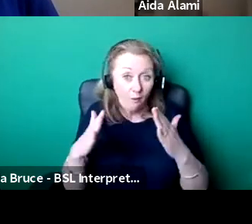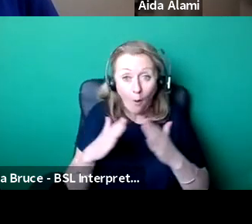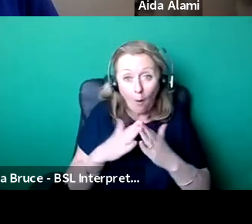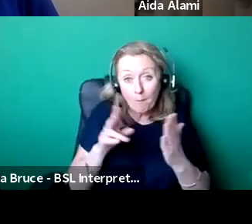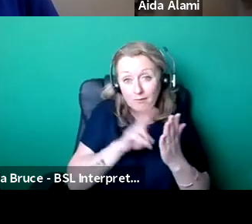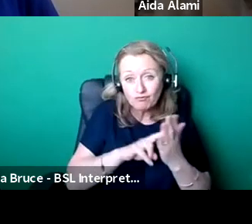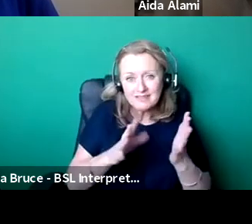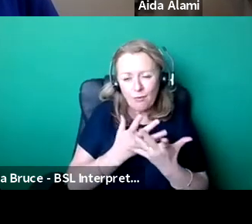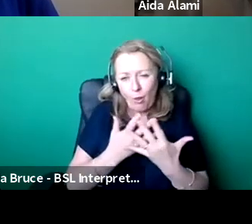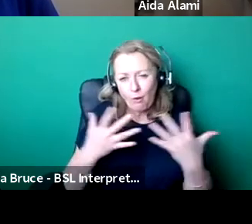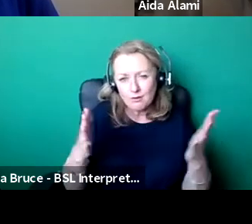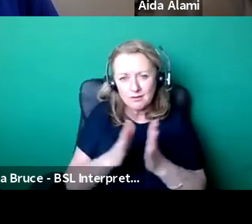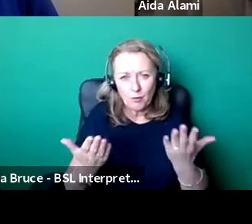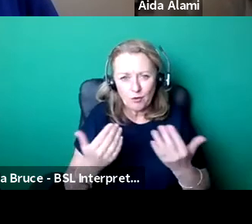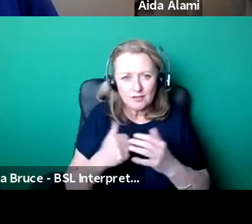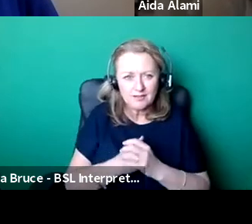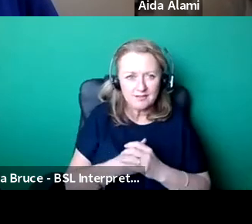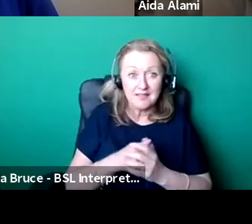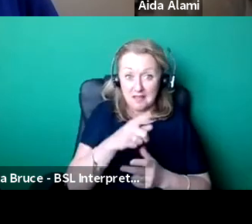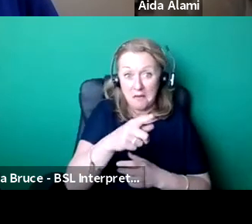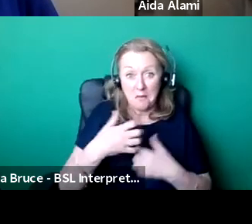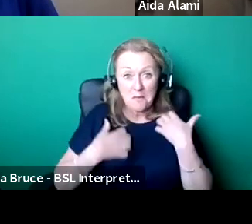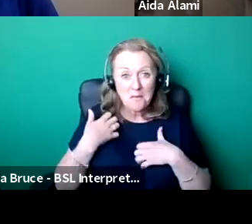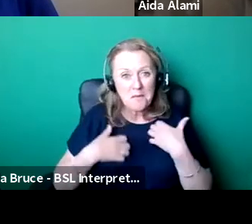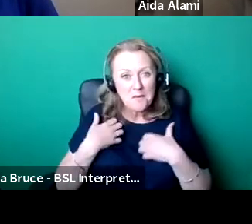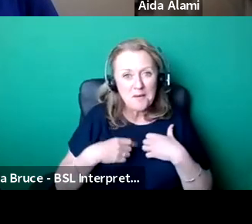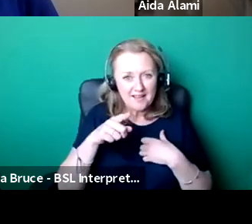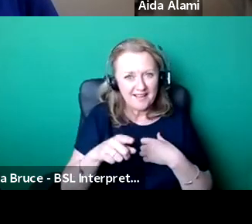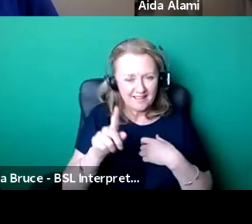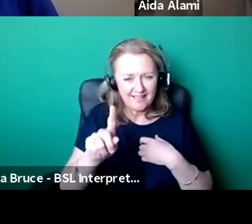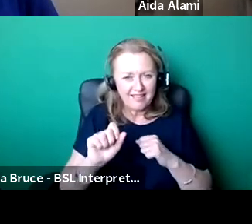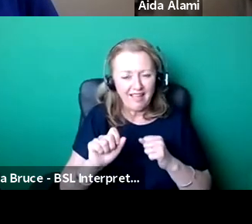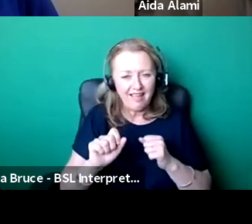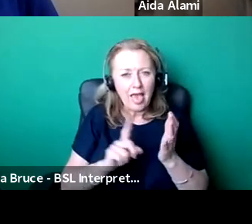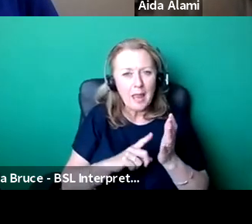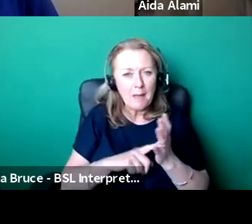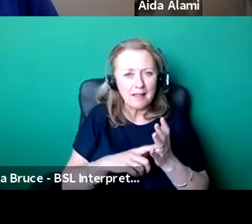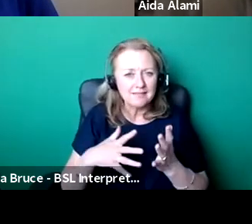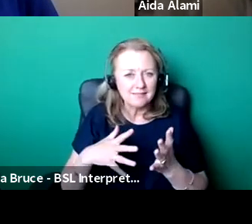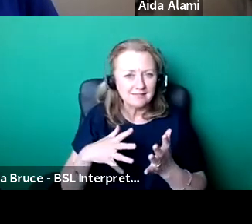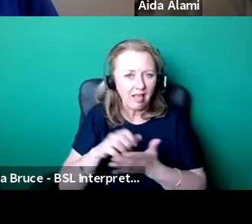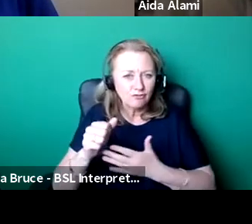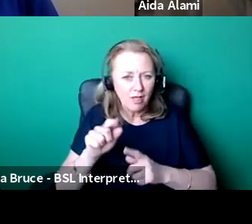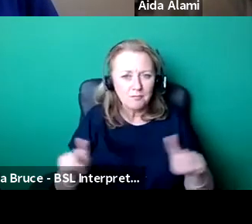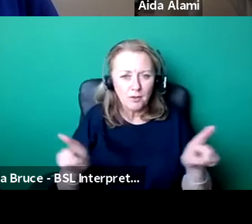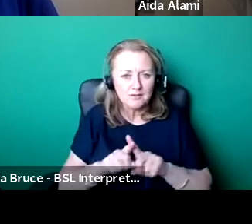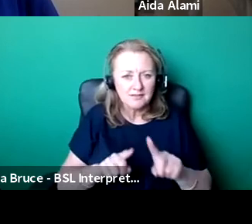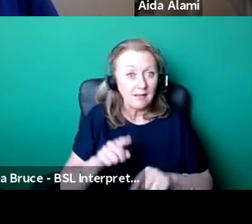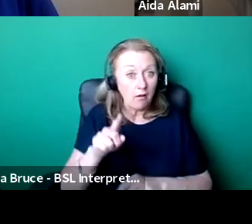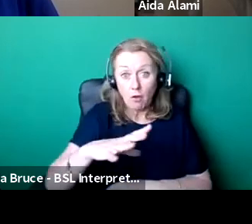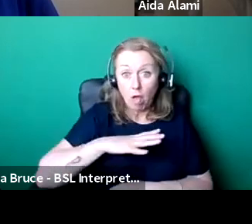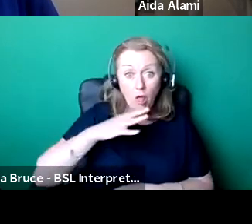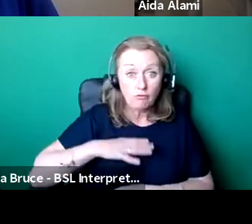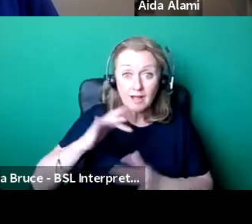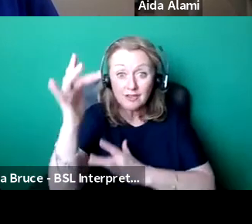books. I'm excited to watch the one on Libyans and music. I love that cultural angle. It's already online. It's